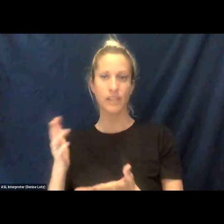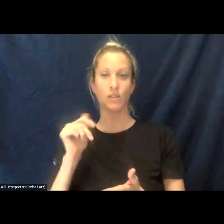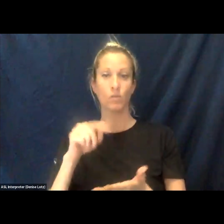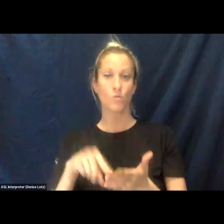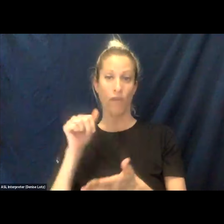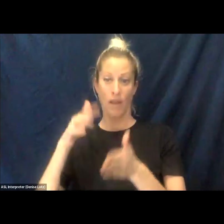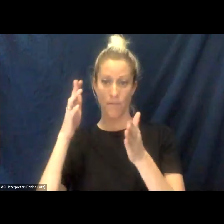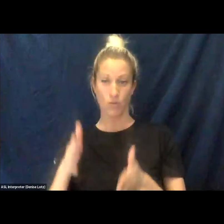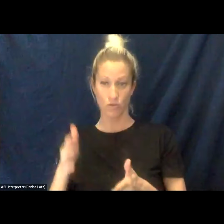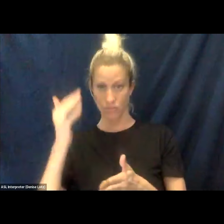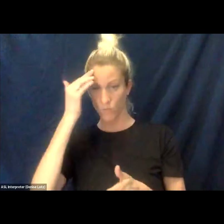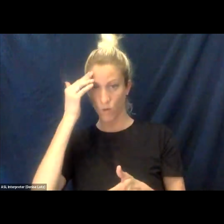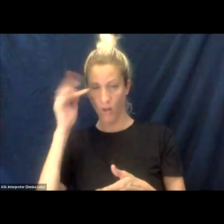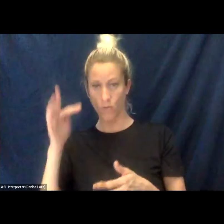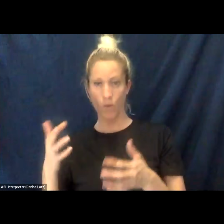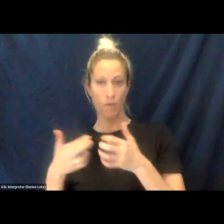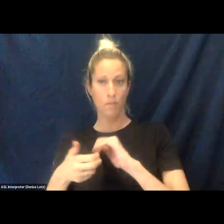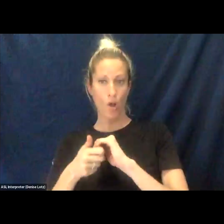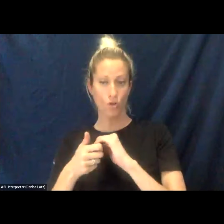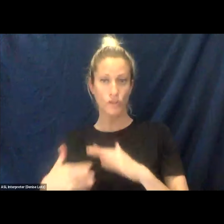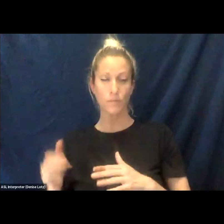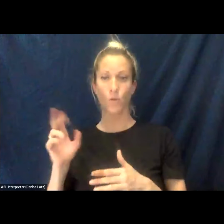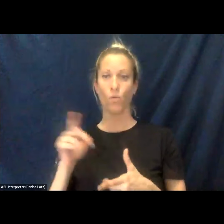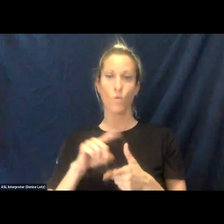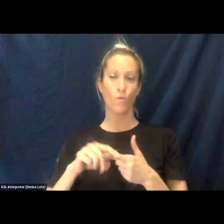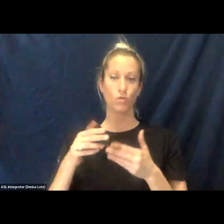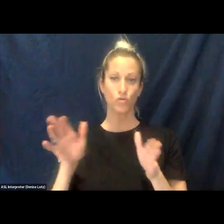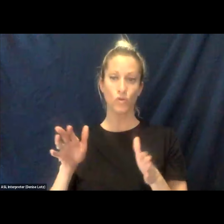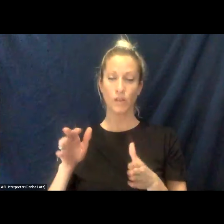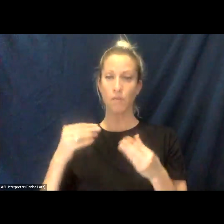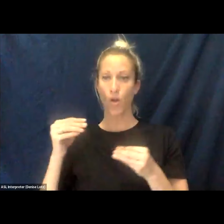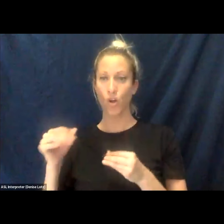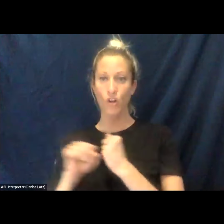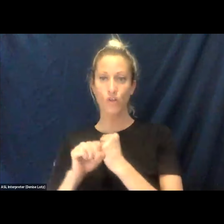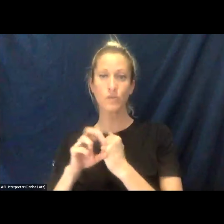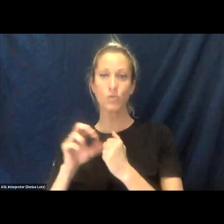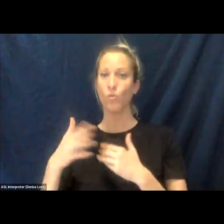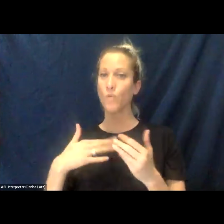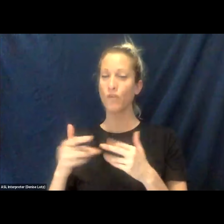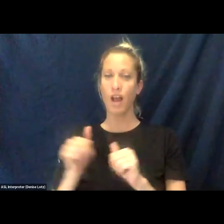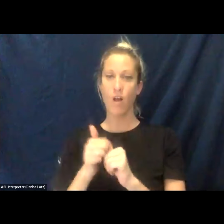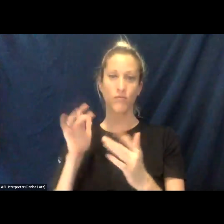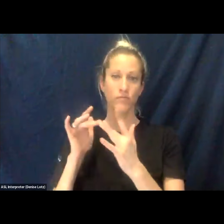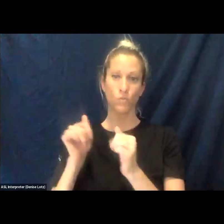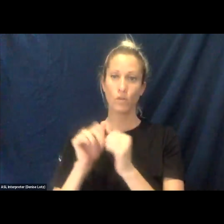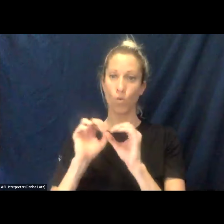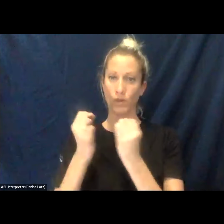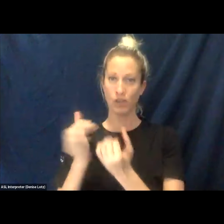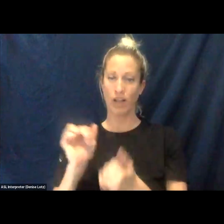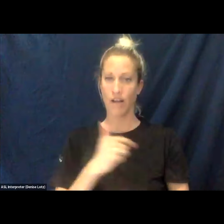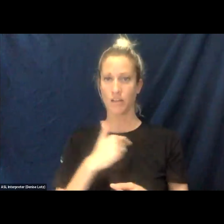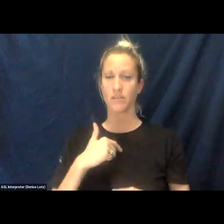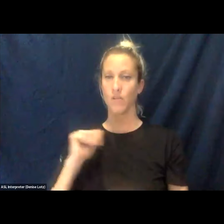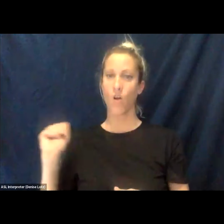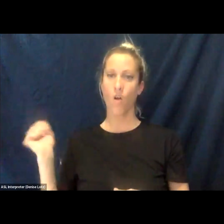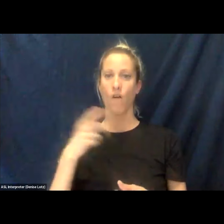made aware, either through partnerships or through general marketing practices or however it is, and they get in touch with an organization like us, all of